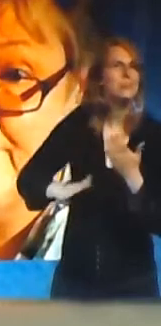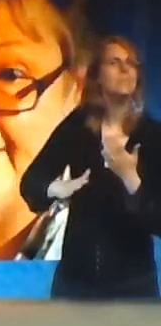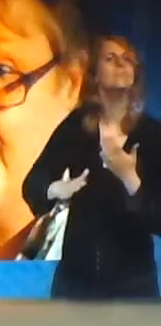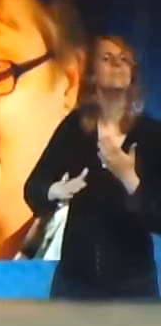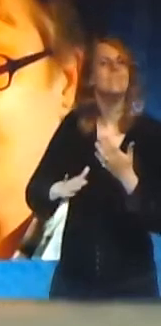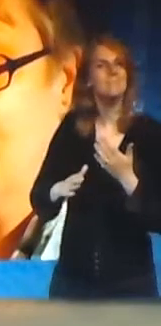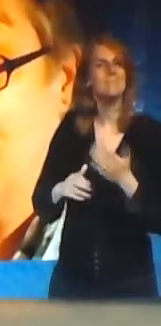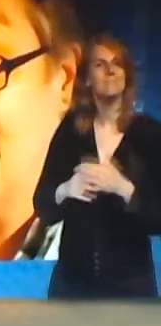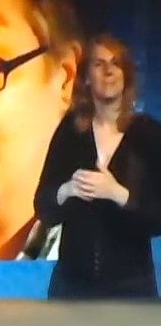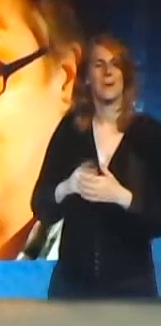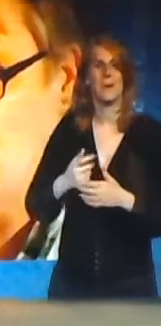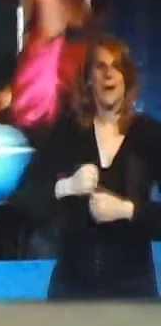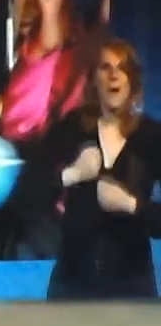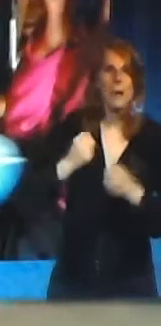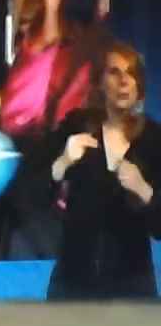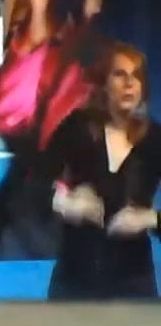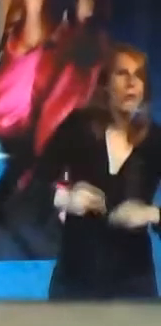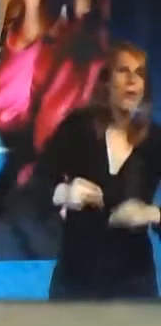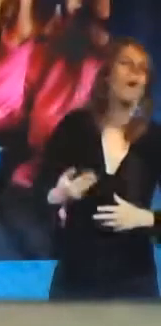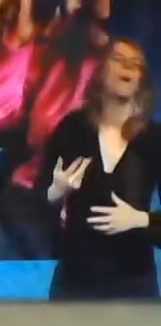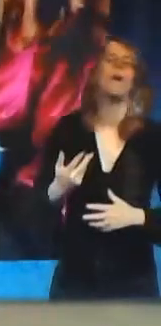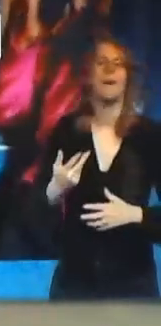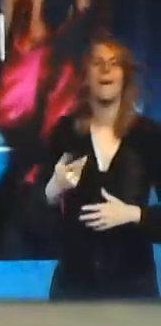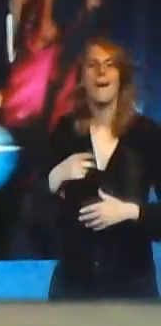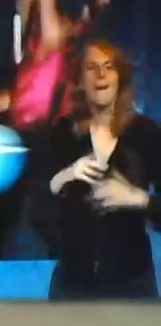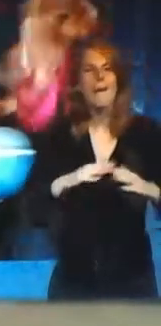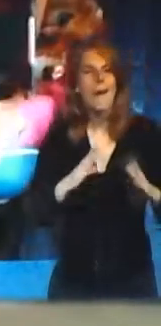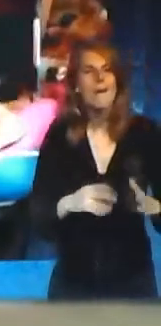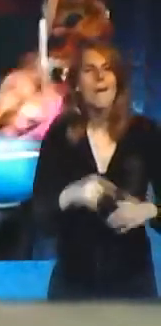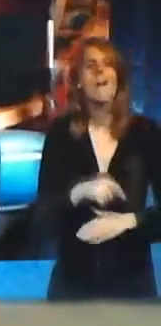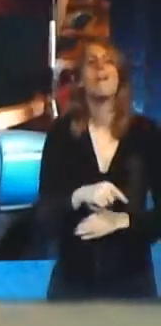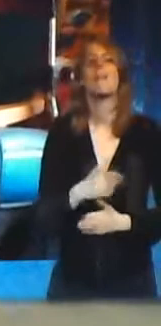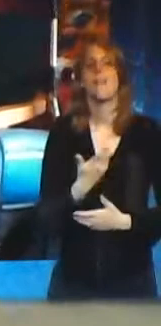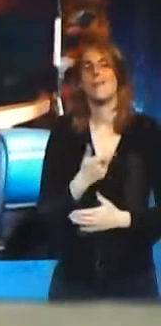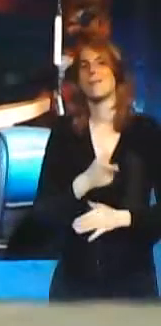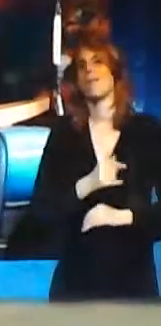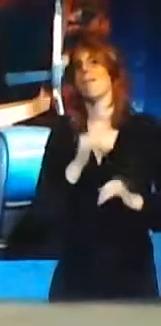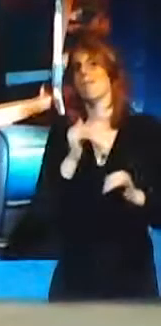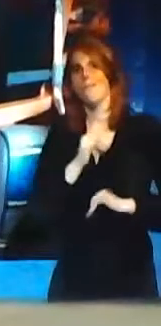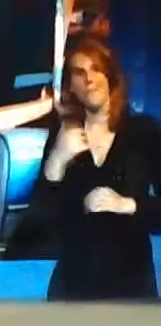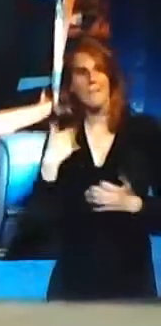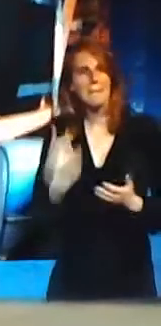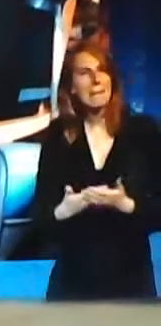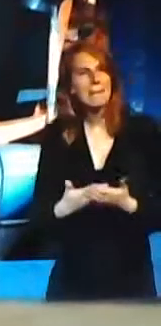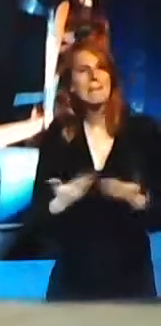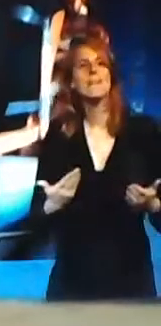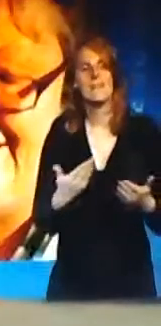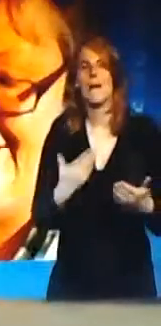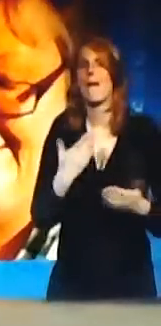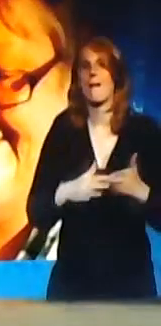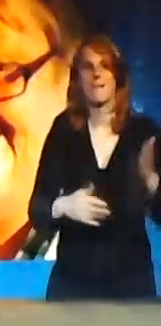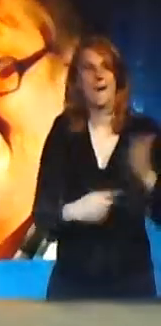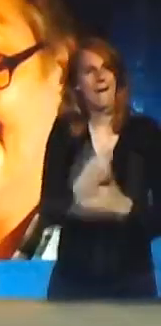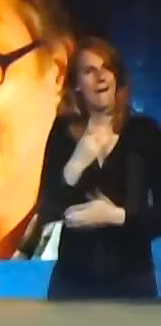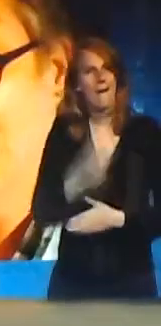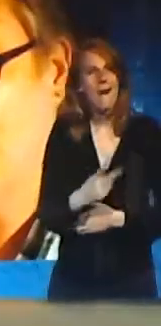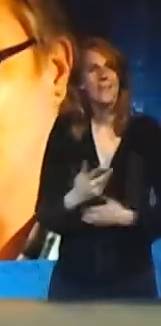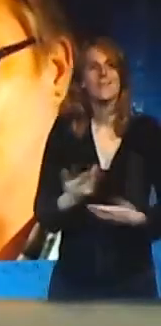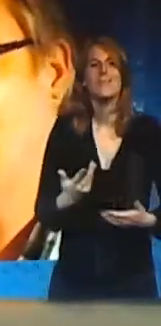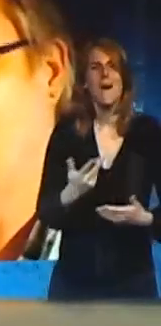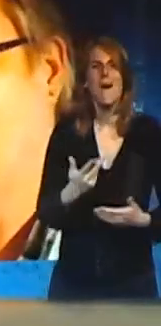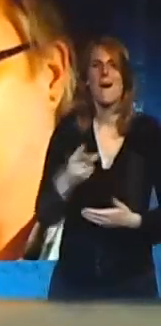days about our dogs and having put them in kennels and how traumatic that had been, and we never did it again.